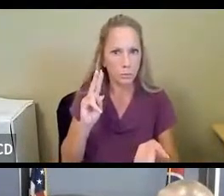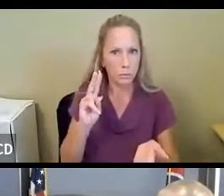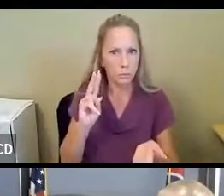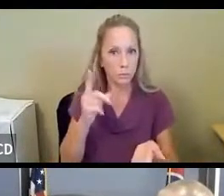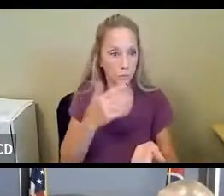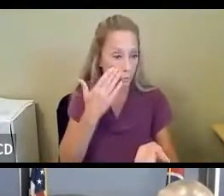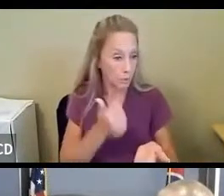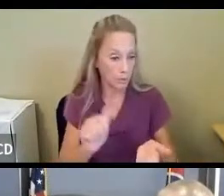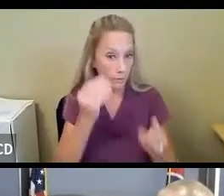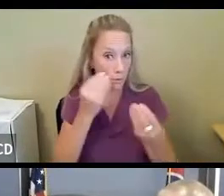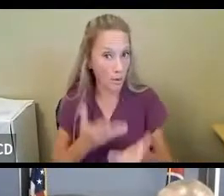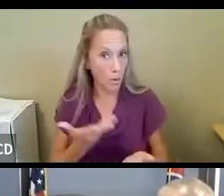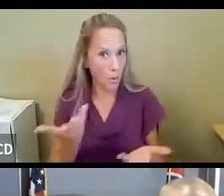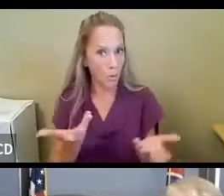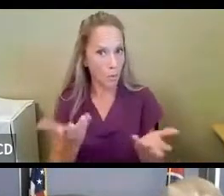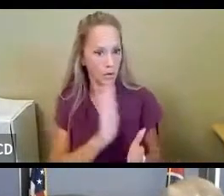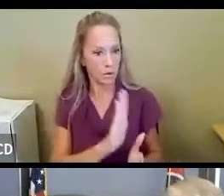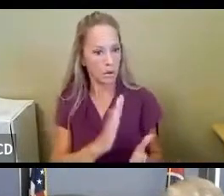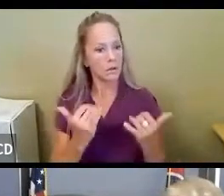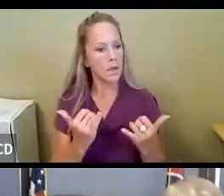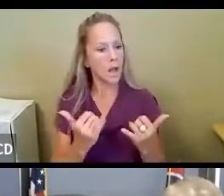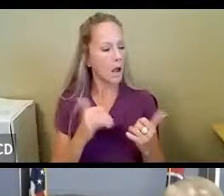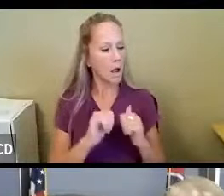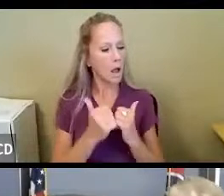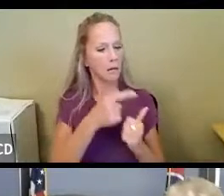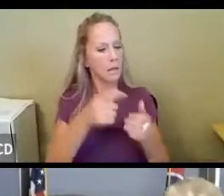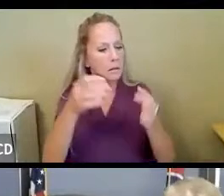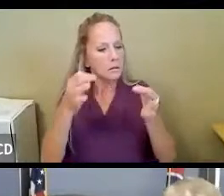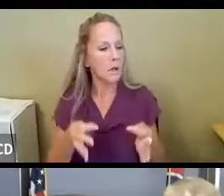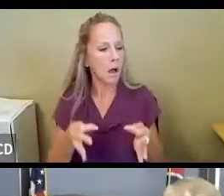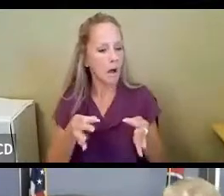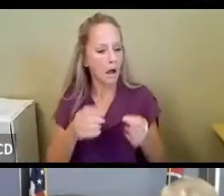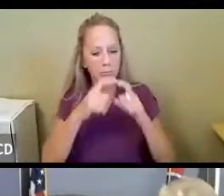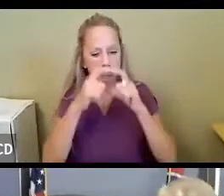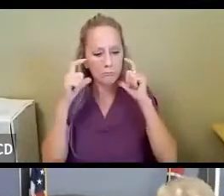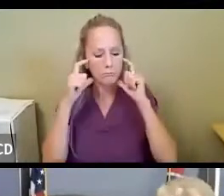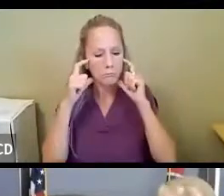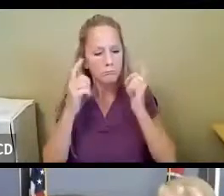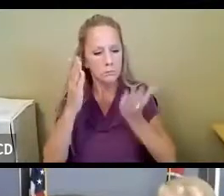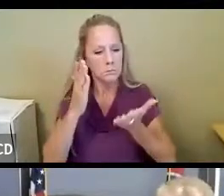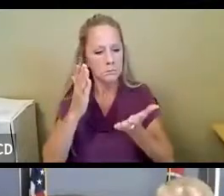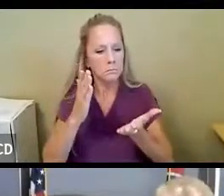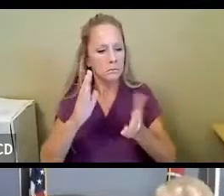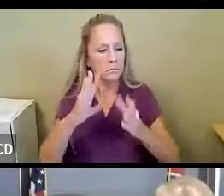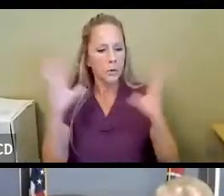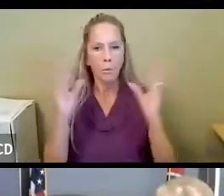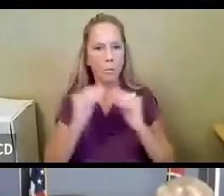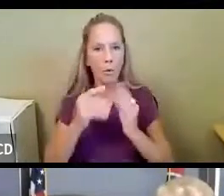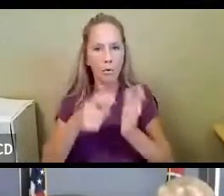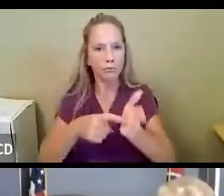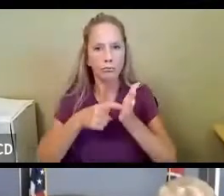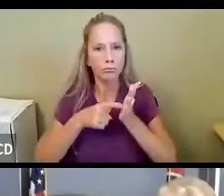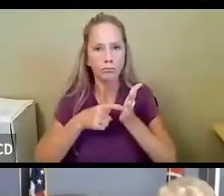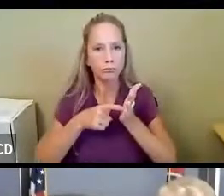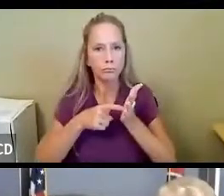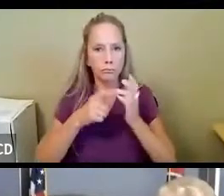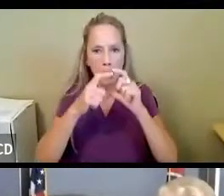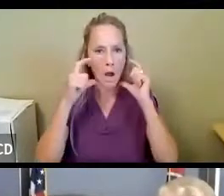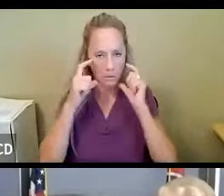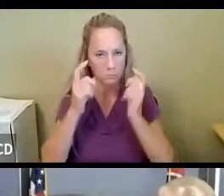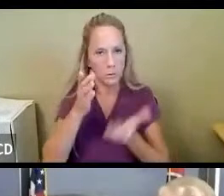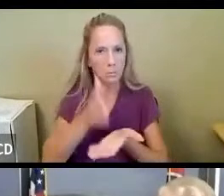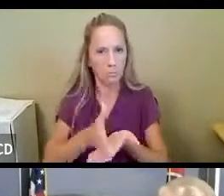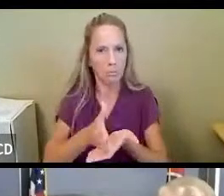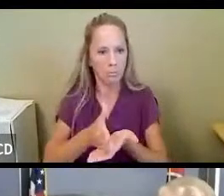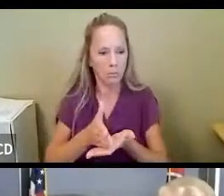Any information as to what their criteria were, or whether there was a criterion that was established?